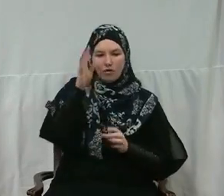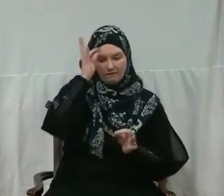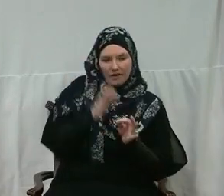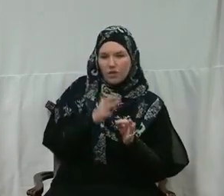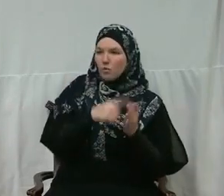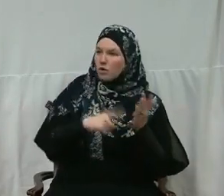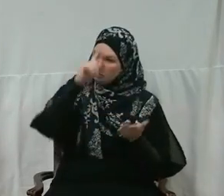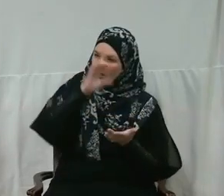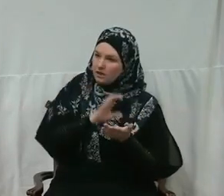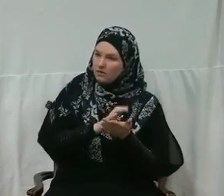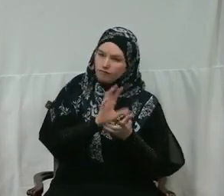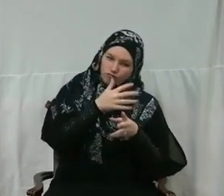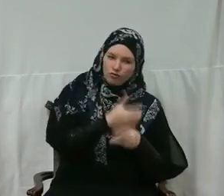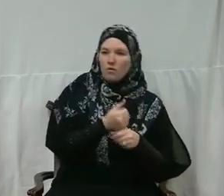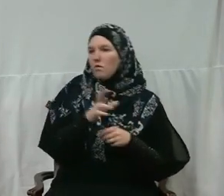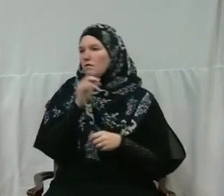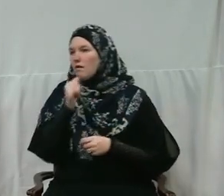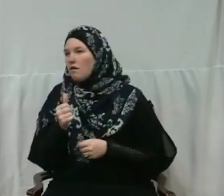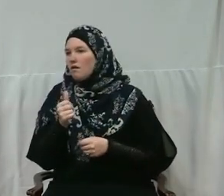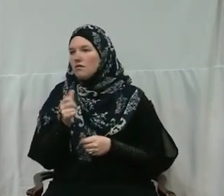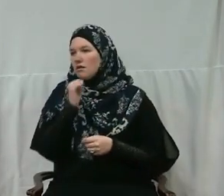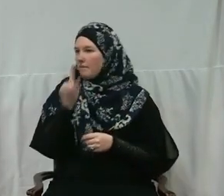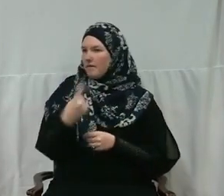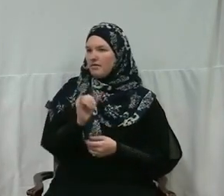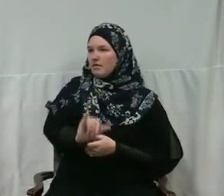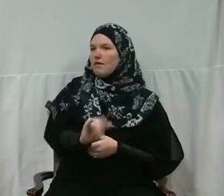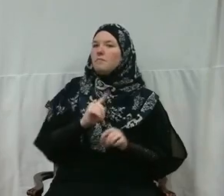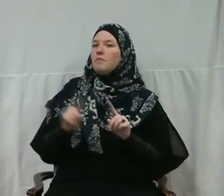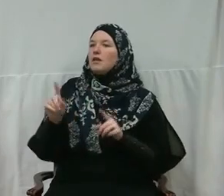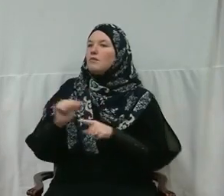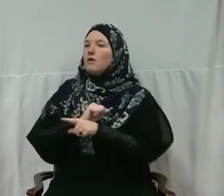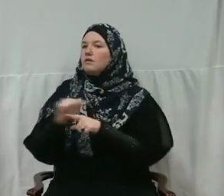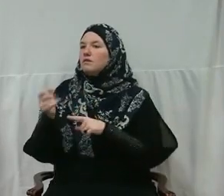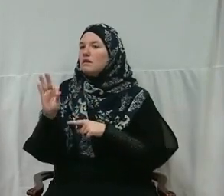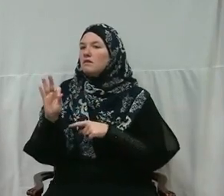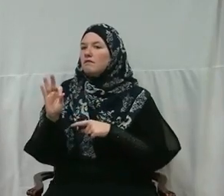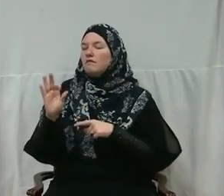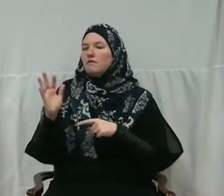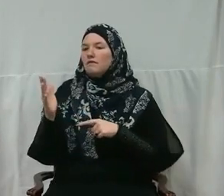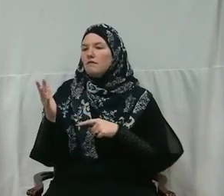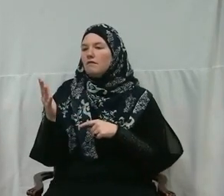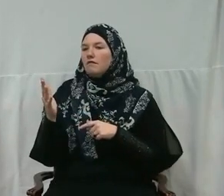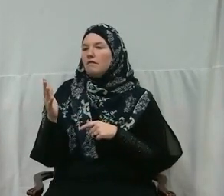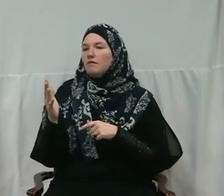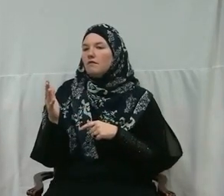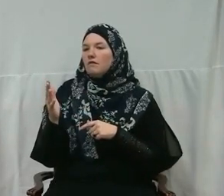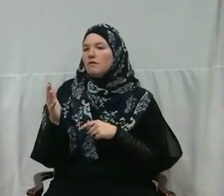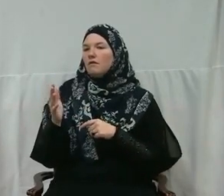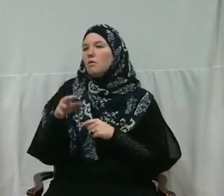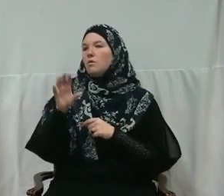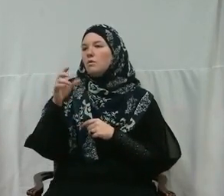believe or what you don't believe. And we know this even in the practice of the Khulafa